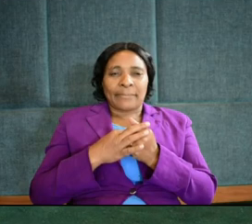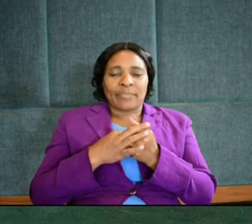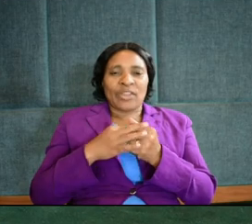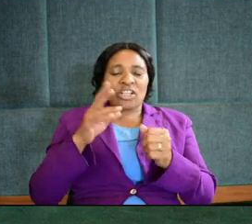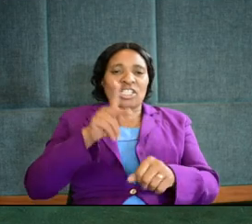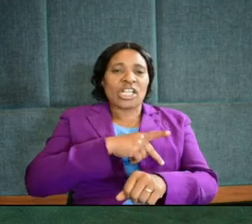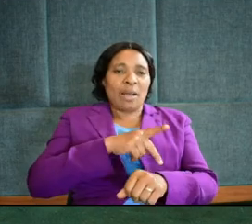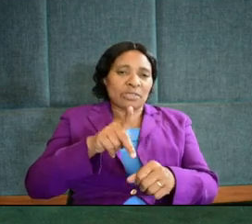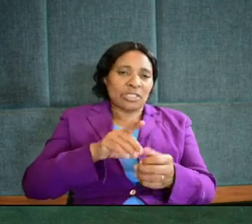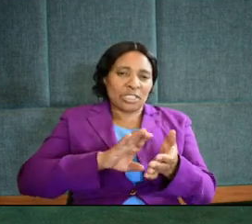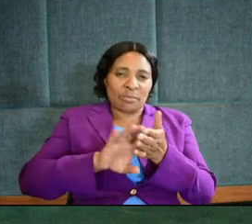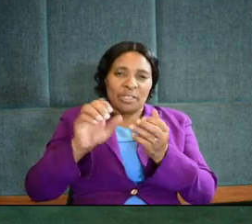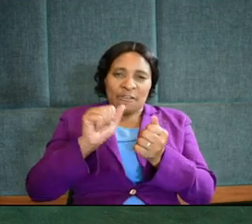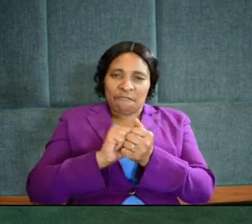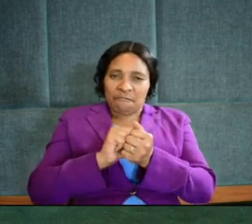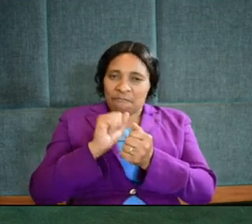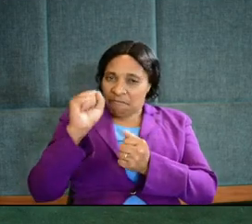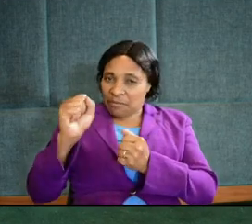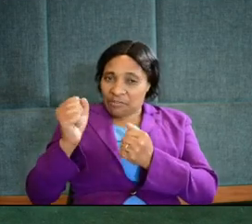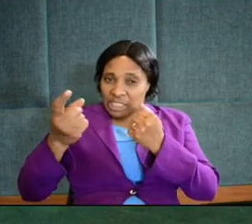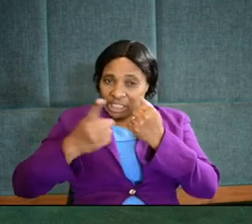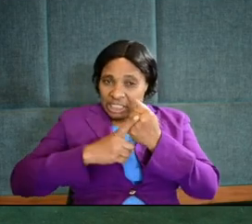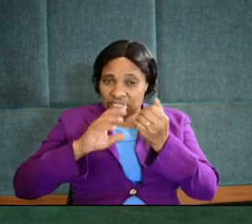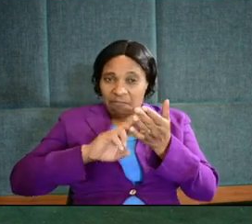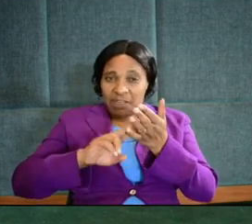Psalms 56, verse